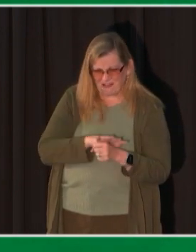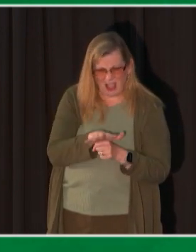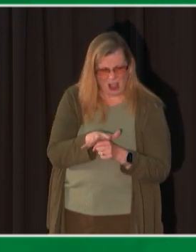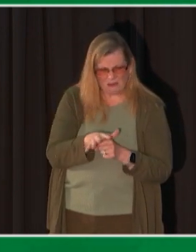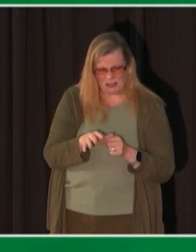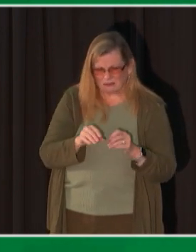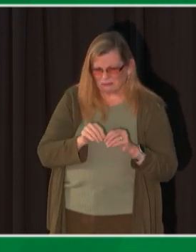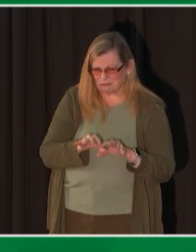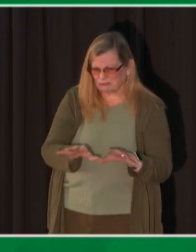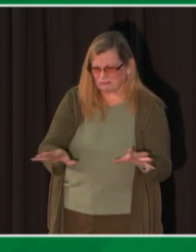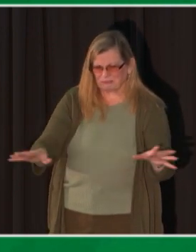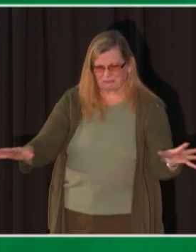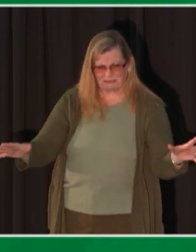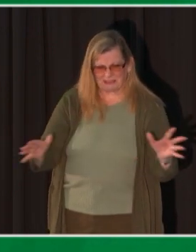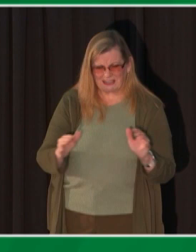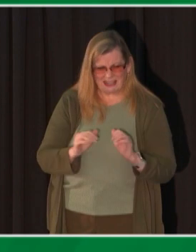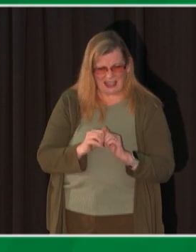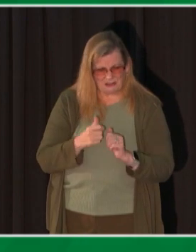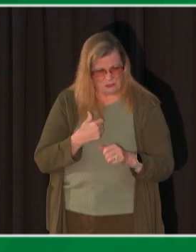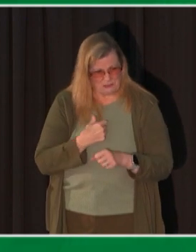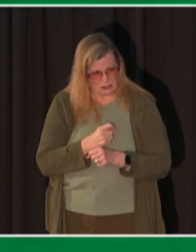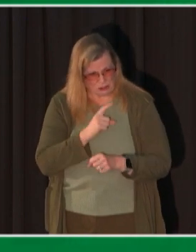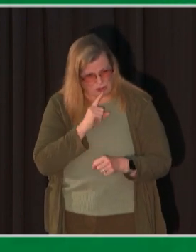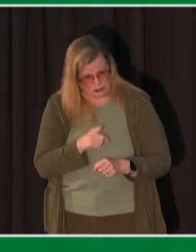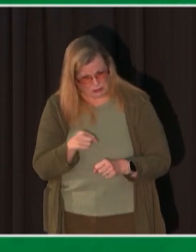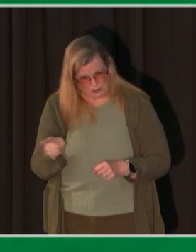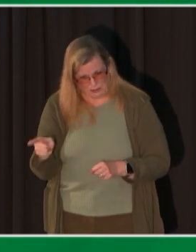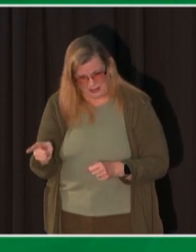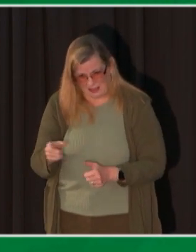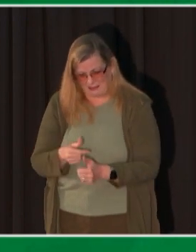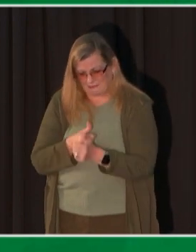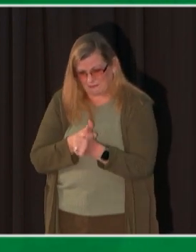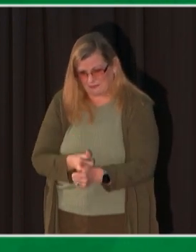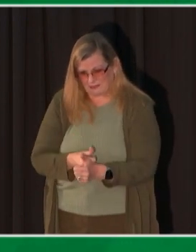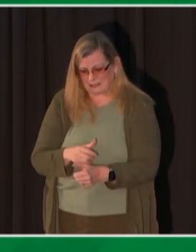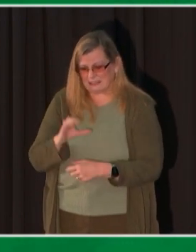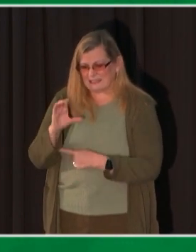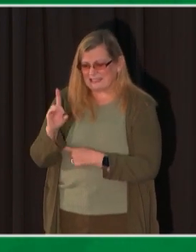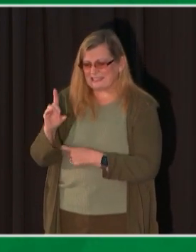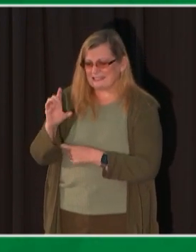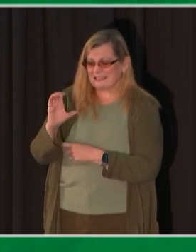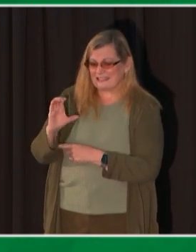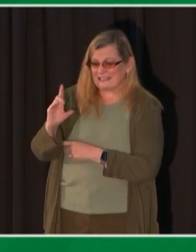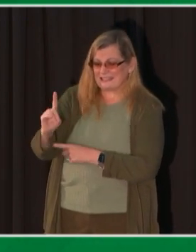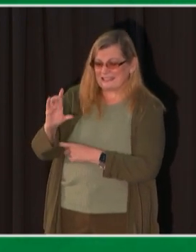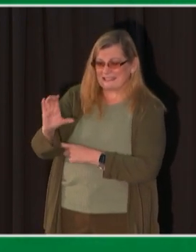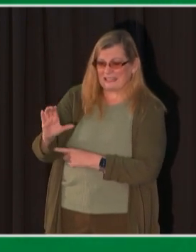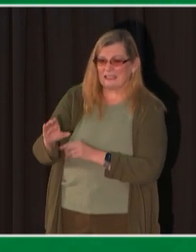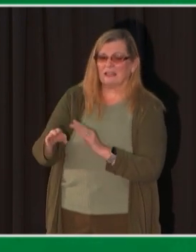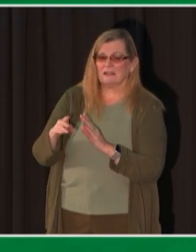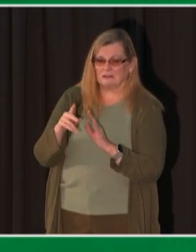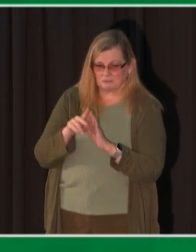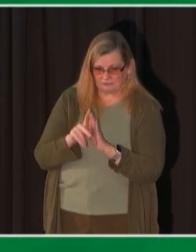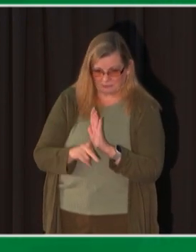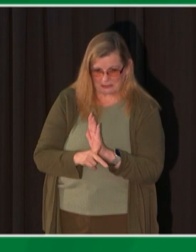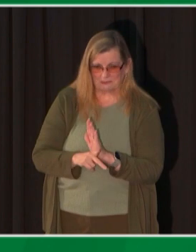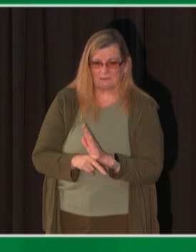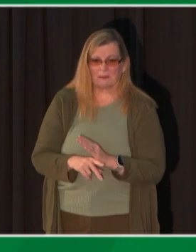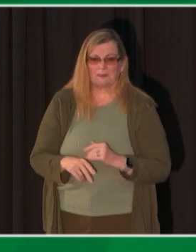recommended protocols. We also mentioned that we've had a team from the CDC this week working